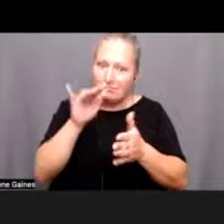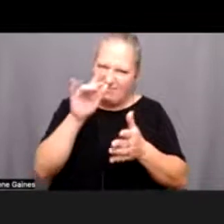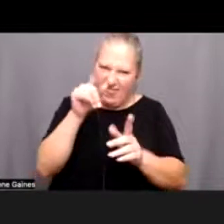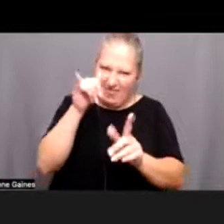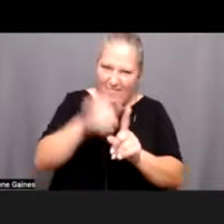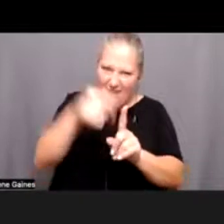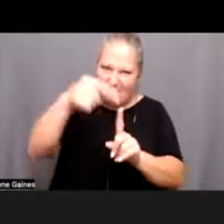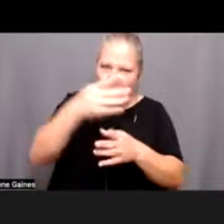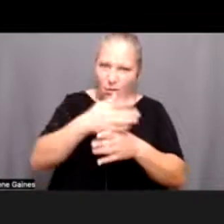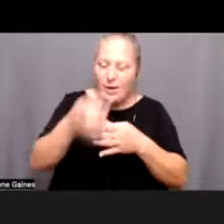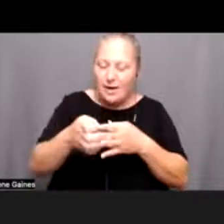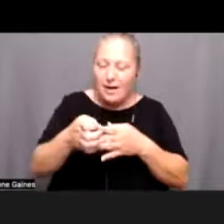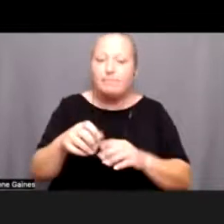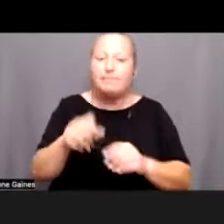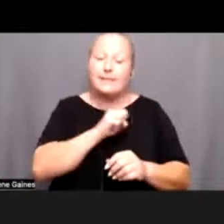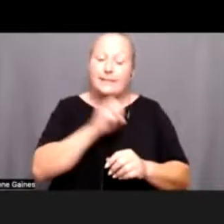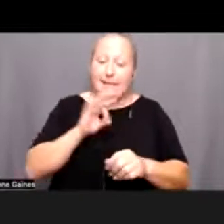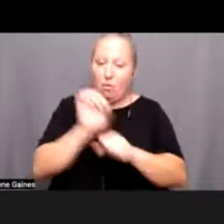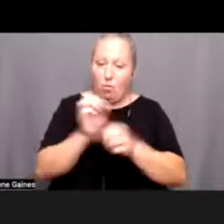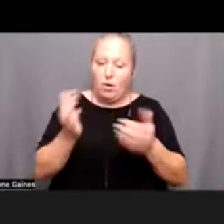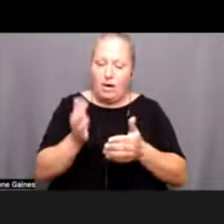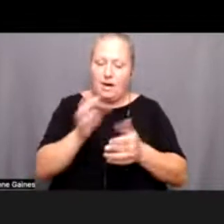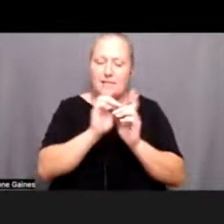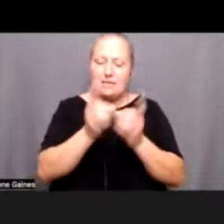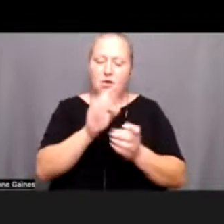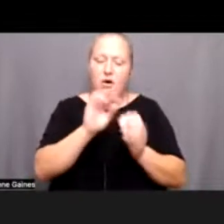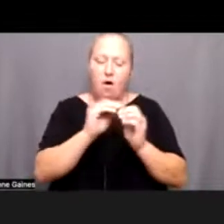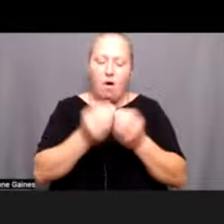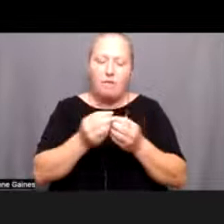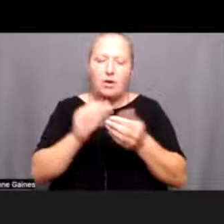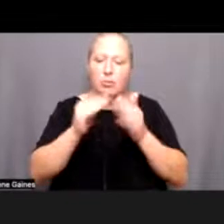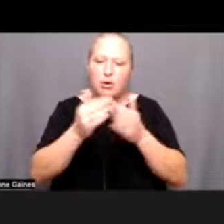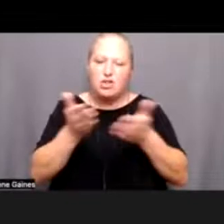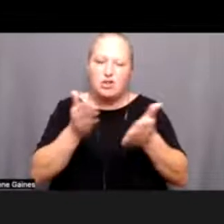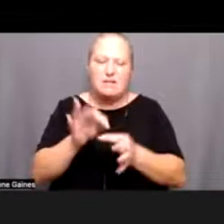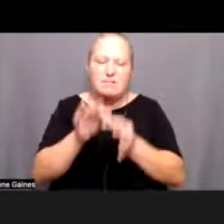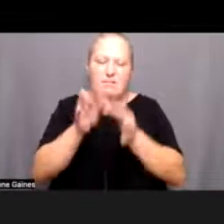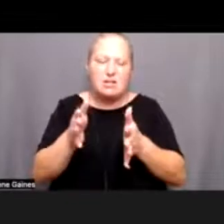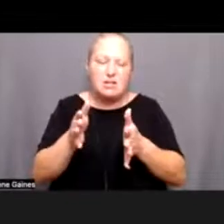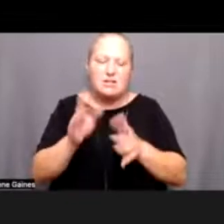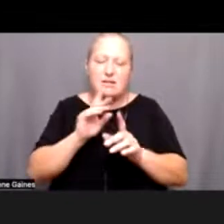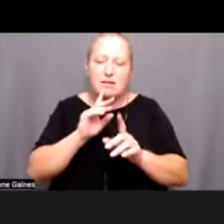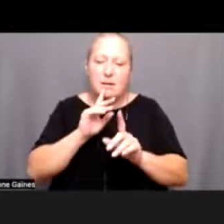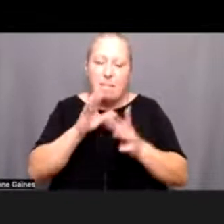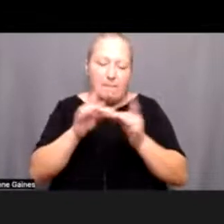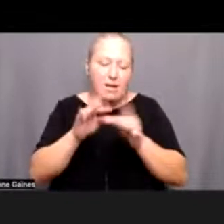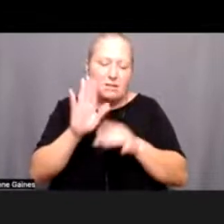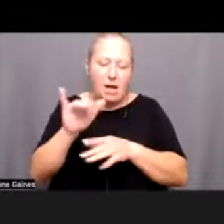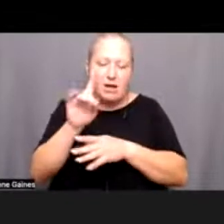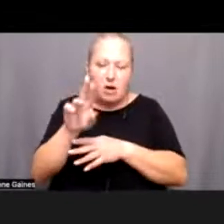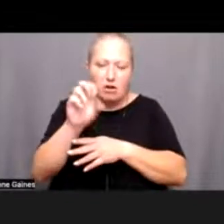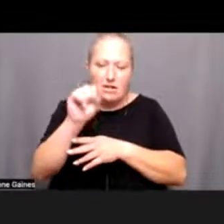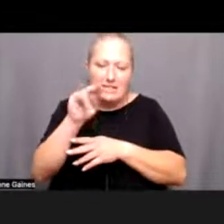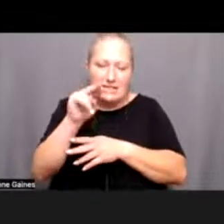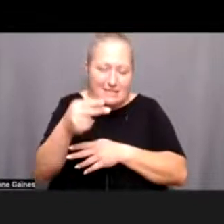we have staff that works here at the district office, our community service specialists that were mentioned by Dr. Singh, the